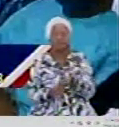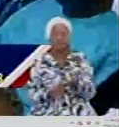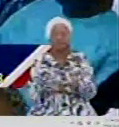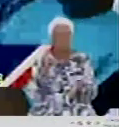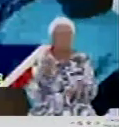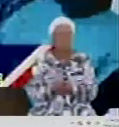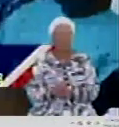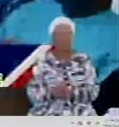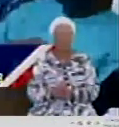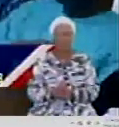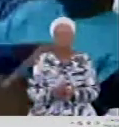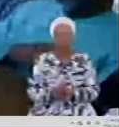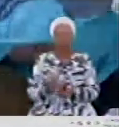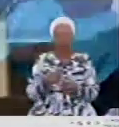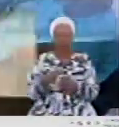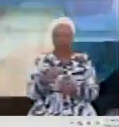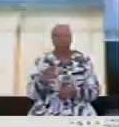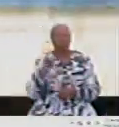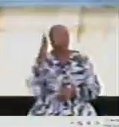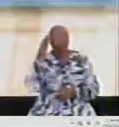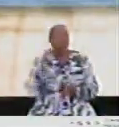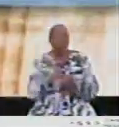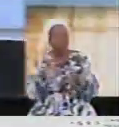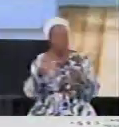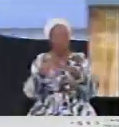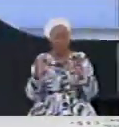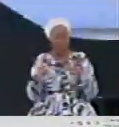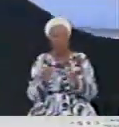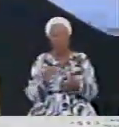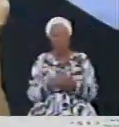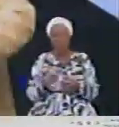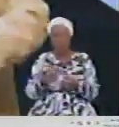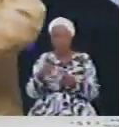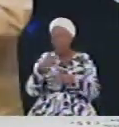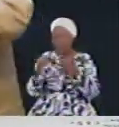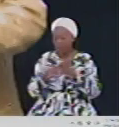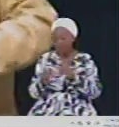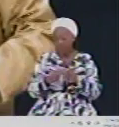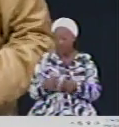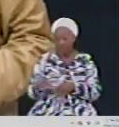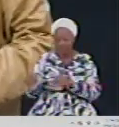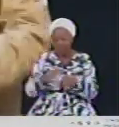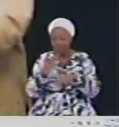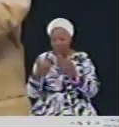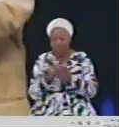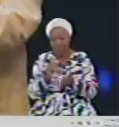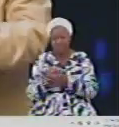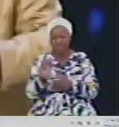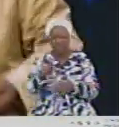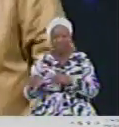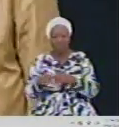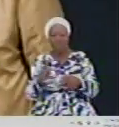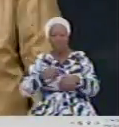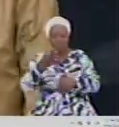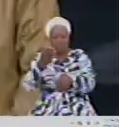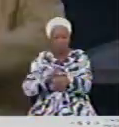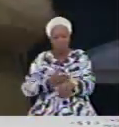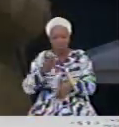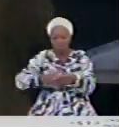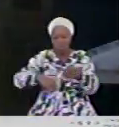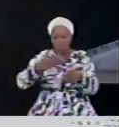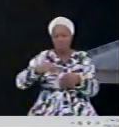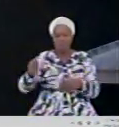And so those, you know the story already, I don't need to read it to you. Those people, they did all they wanted to do. They cut themselves,